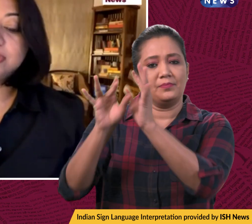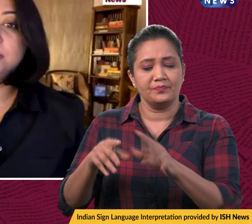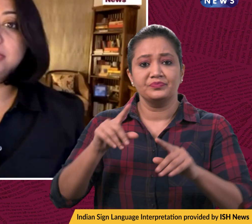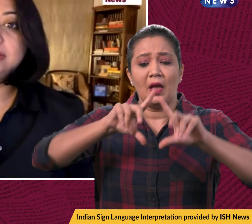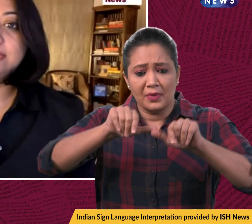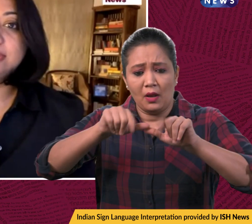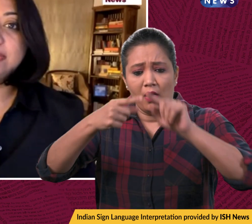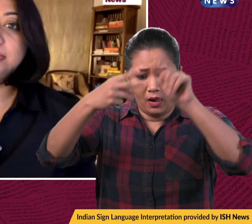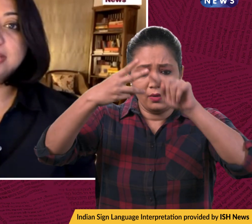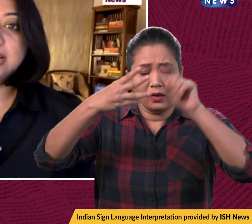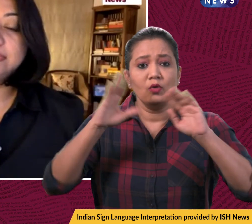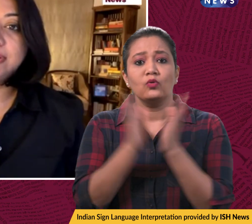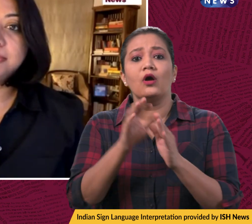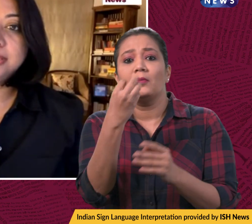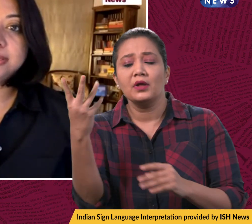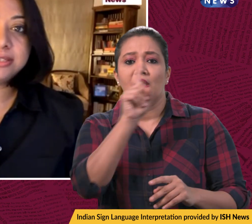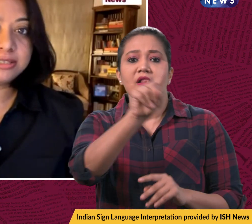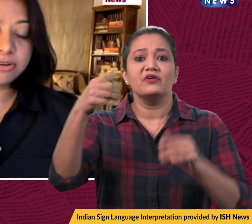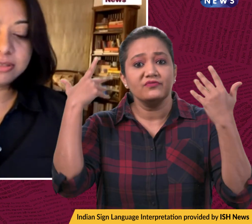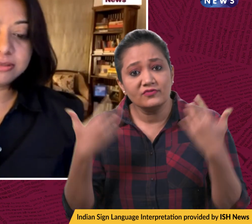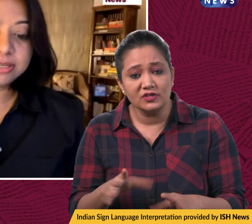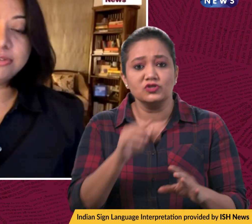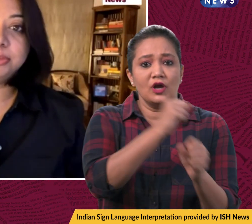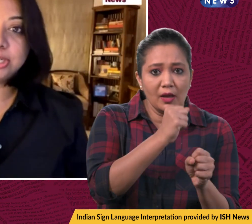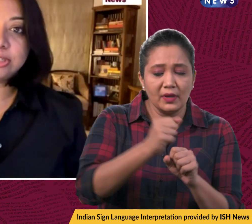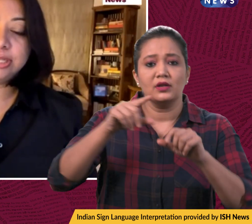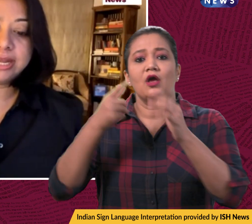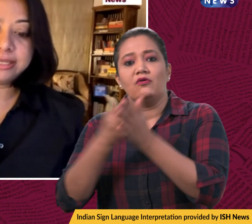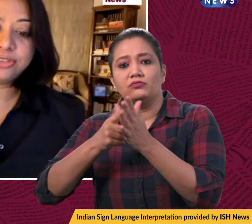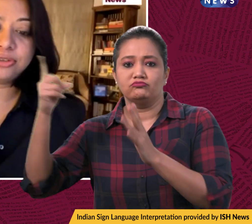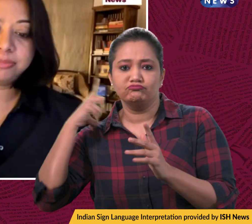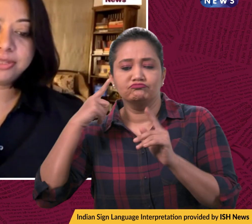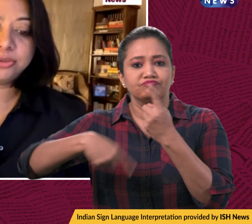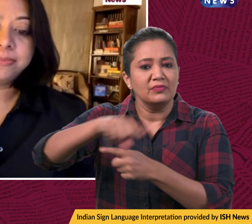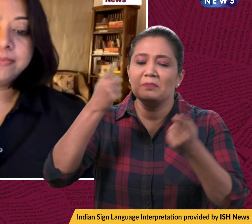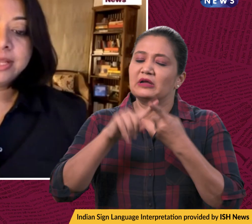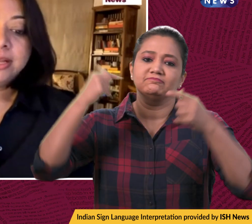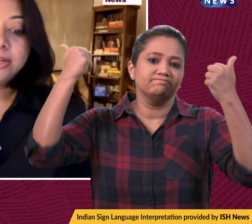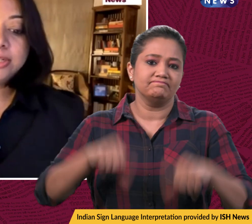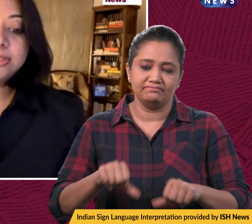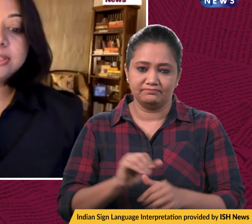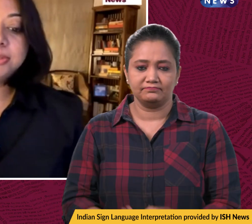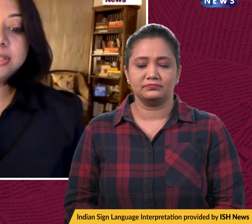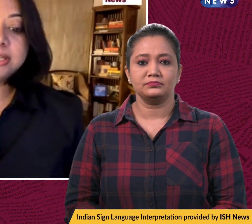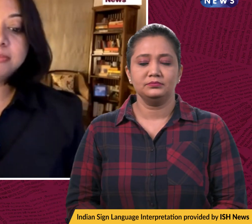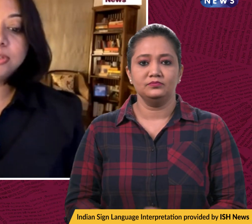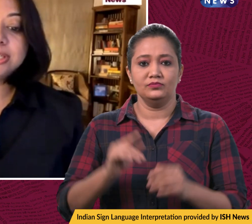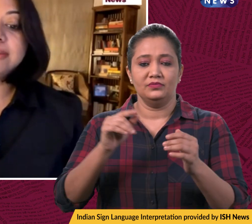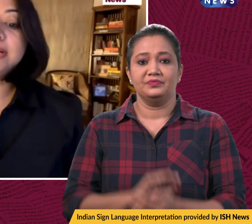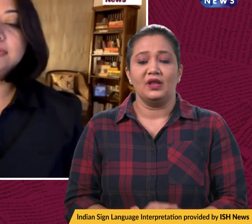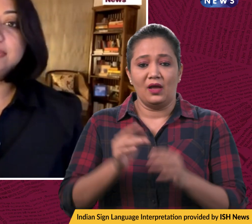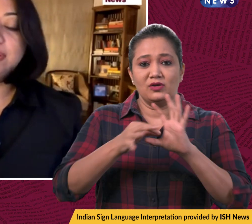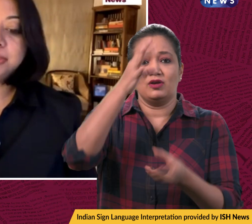of talks between the central government and farm leaders, on none of which actually had any sort of breakthrough. According to the Samyukta Kisan